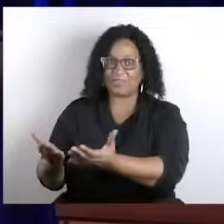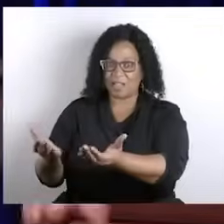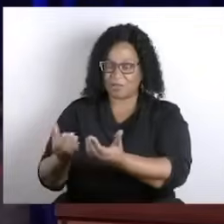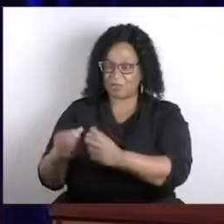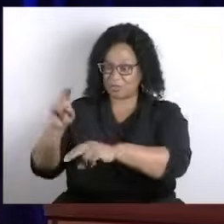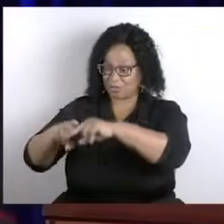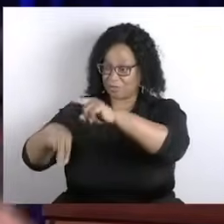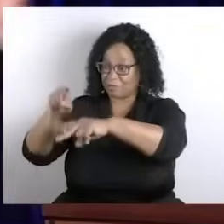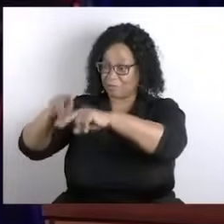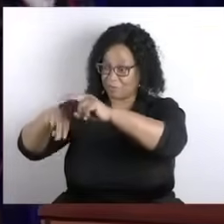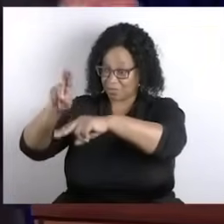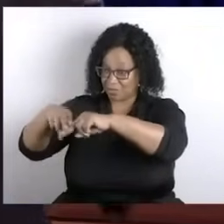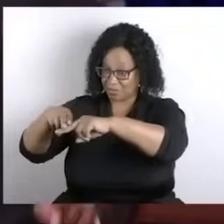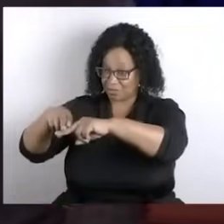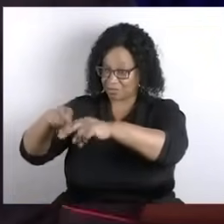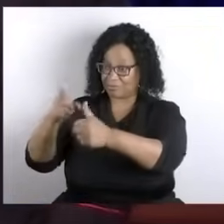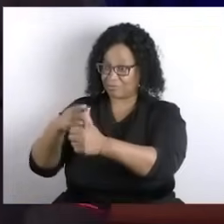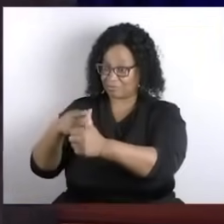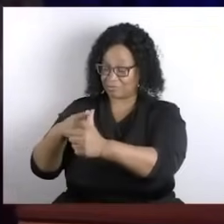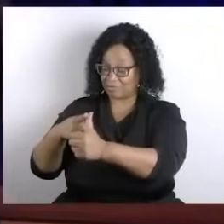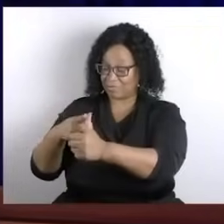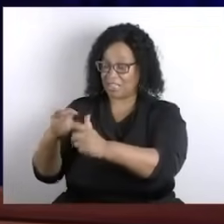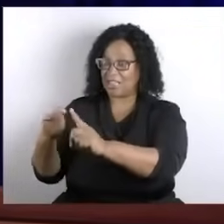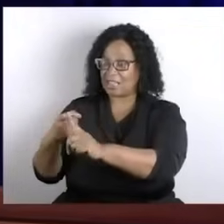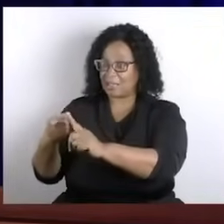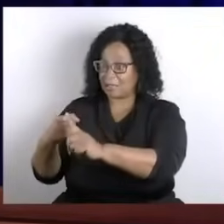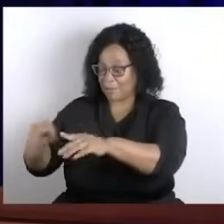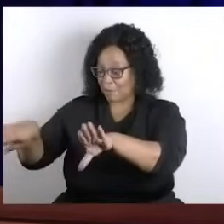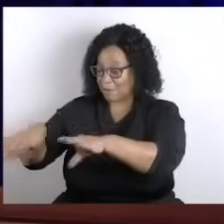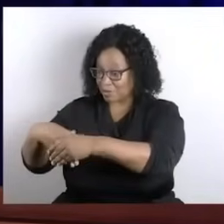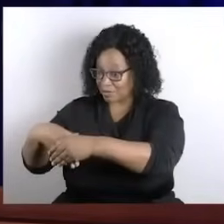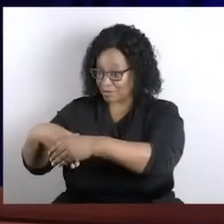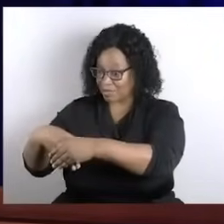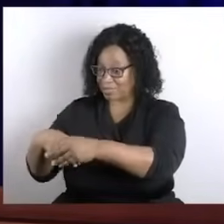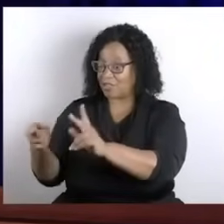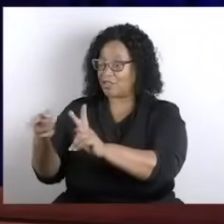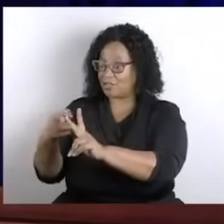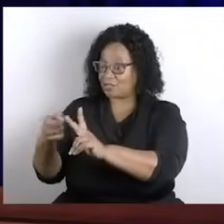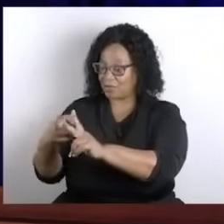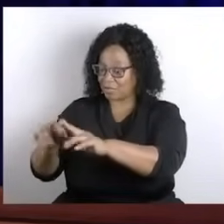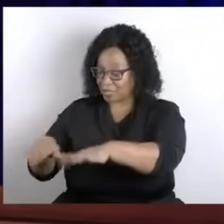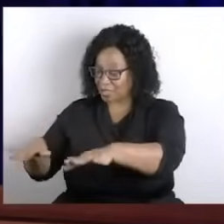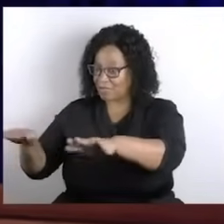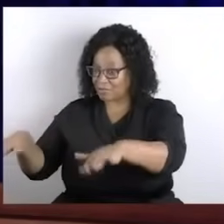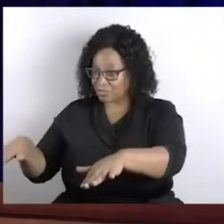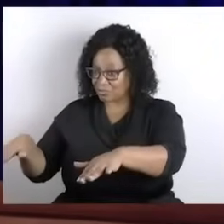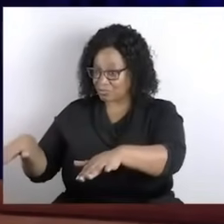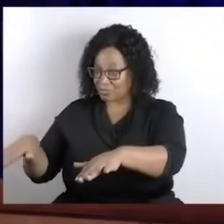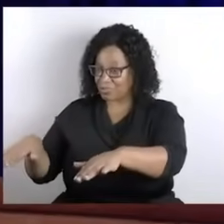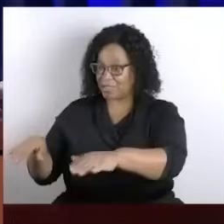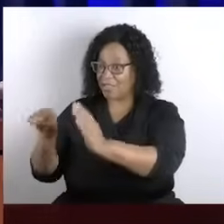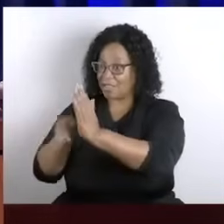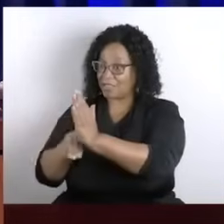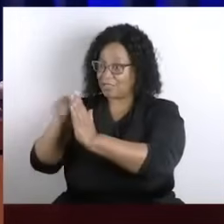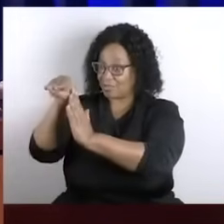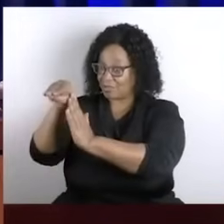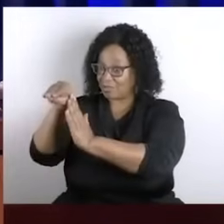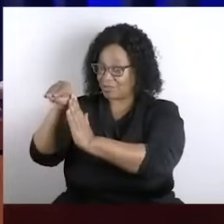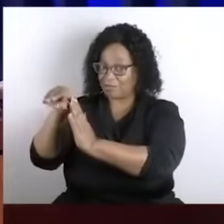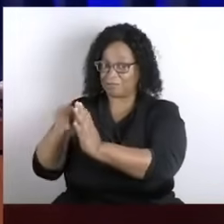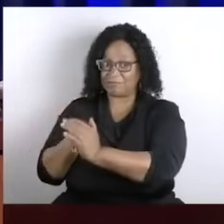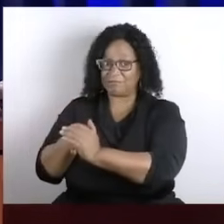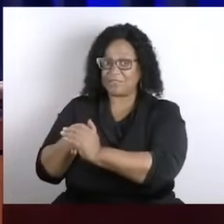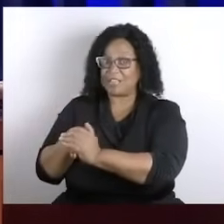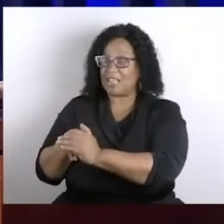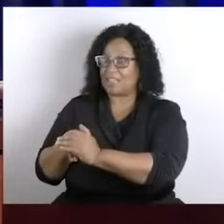build houses, settle down, marry, have some children. When your children get grown, let them get married, let them have some children.